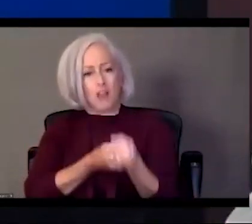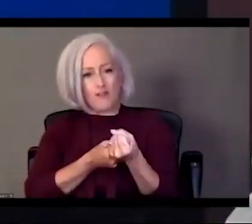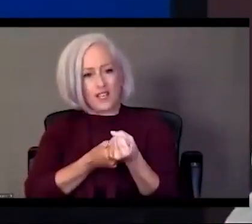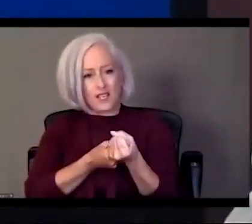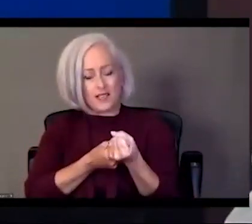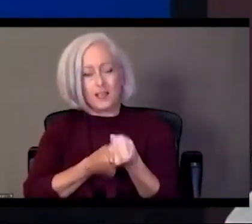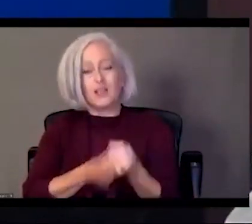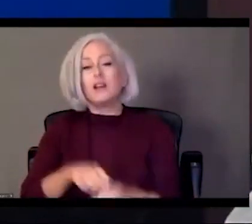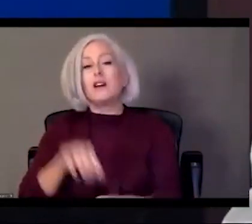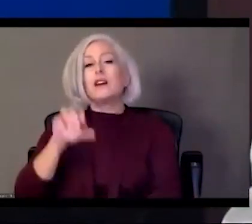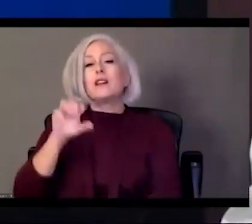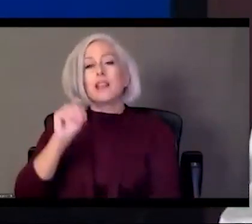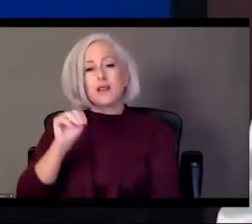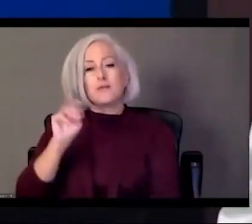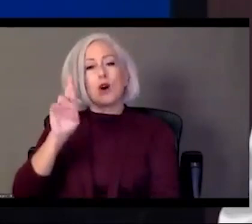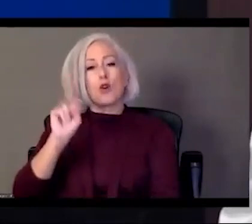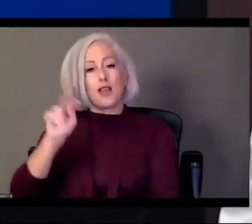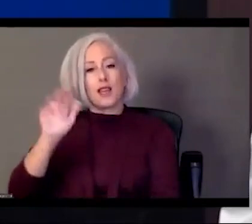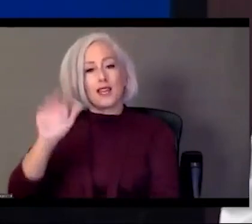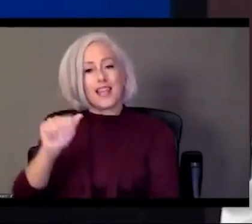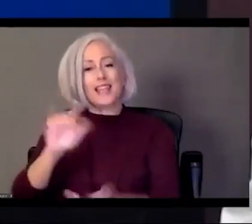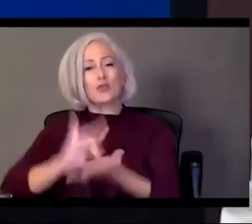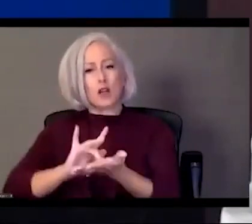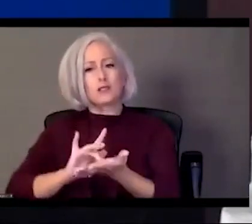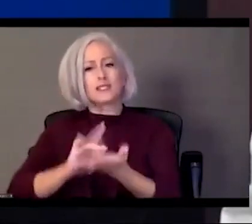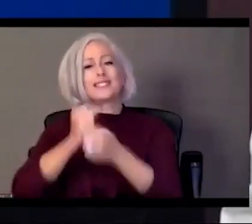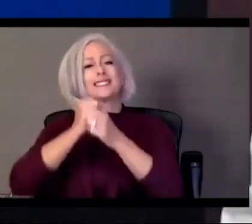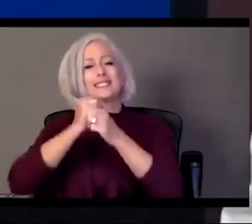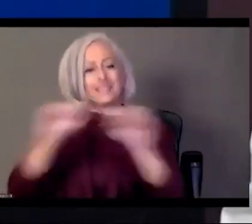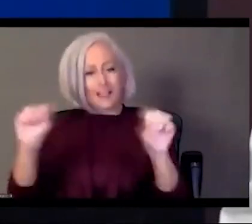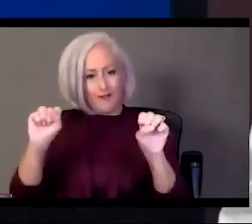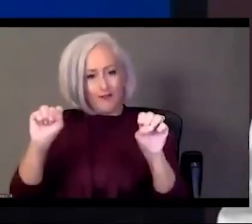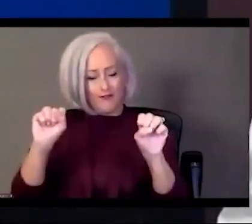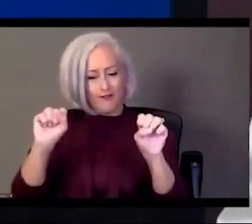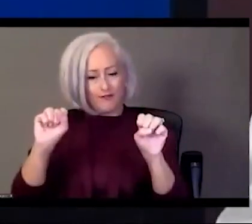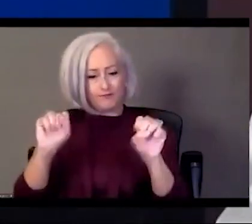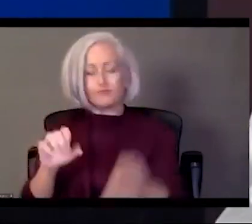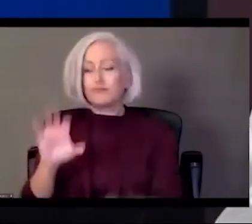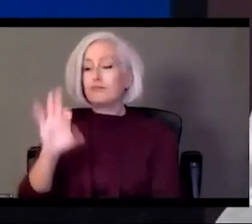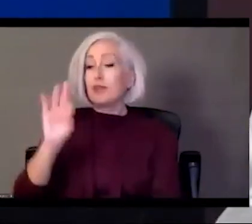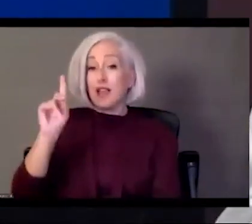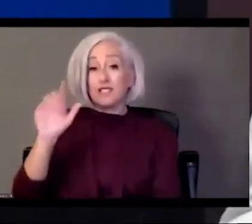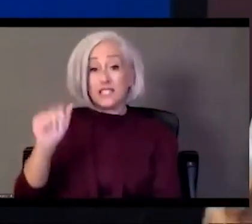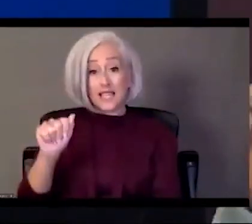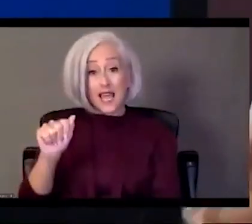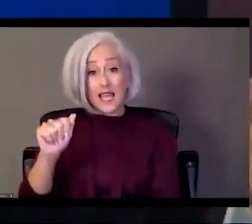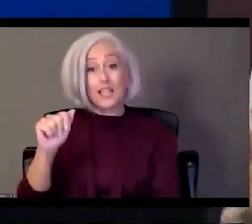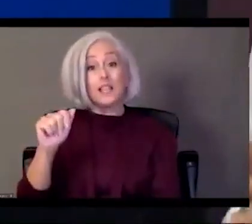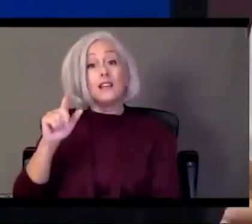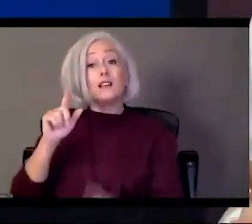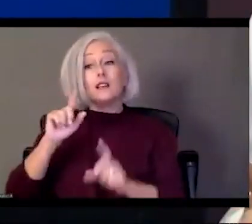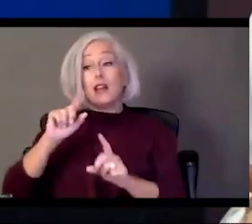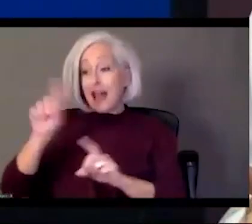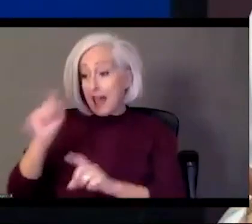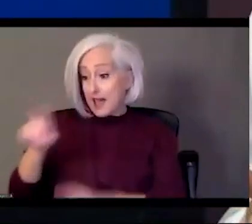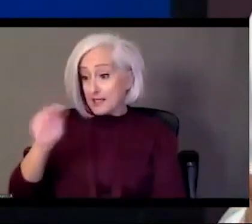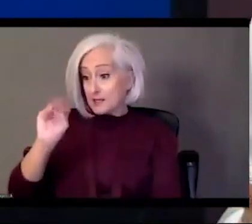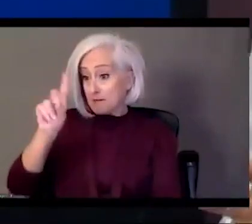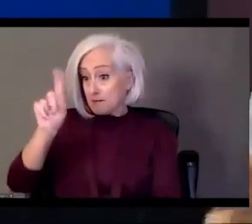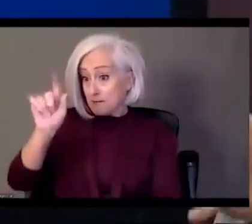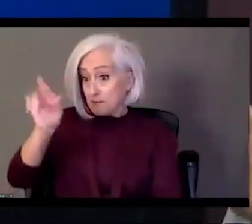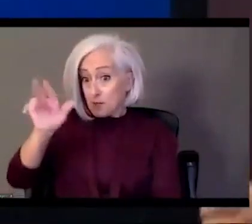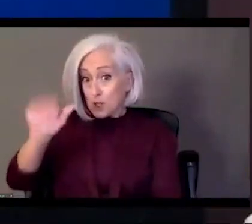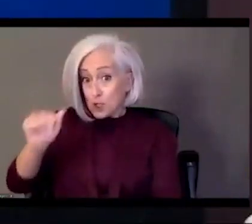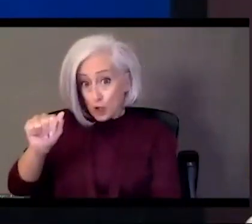going to be very safe. And just so you know, the FDA is playing fair. They went to Moderna and said, because Moderna submitted their data a few weeks after